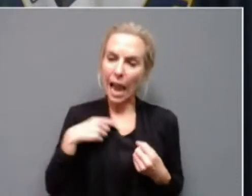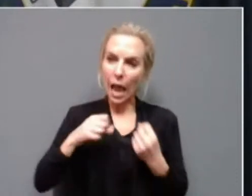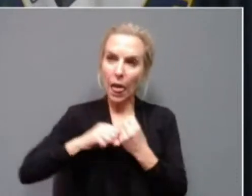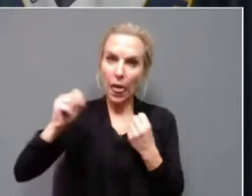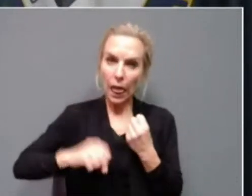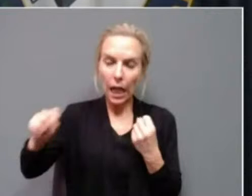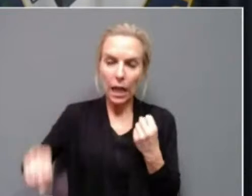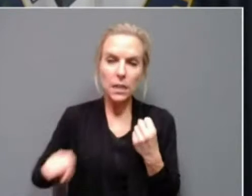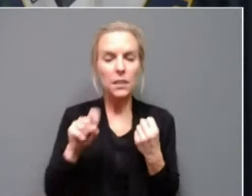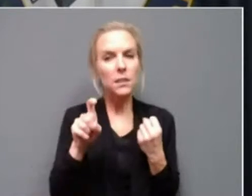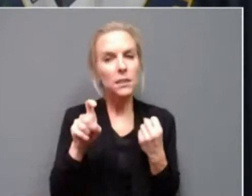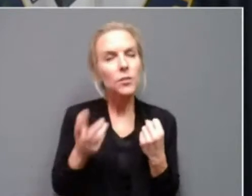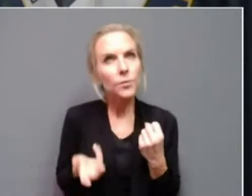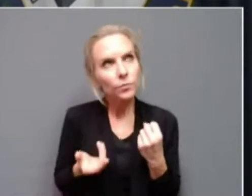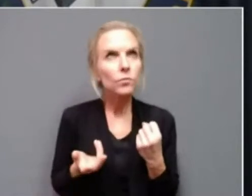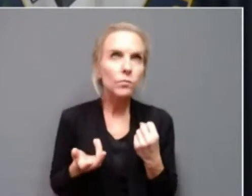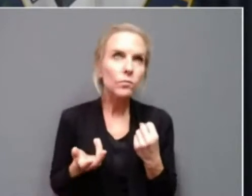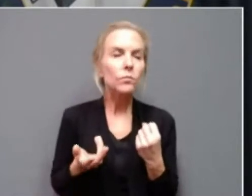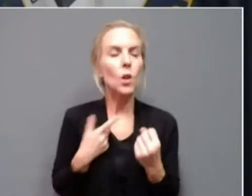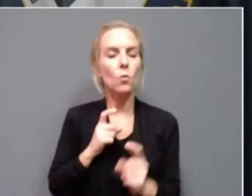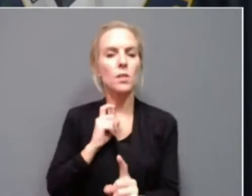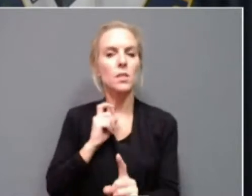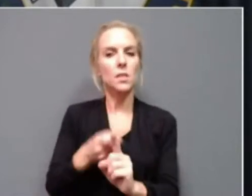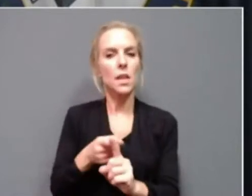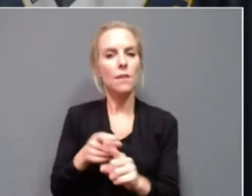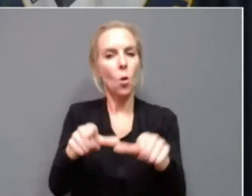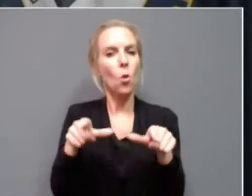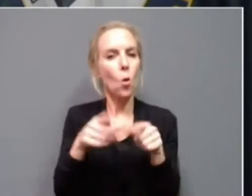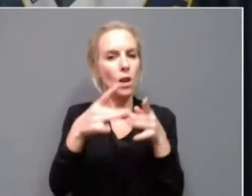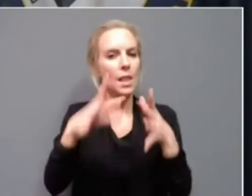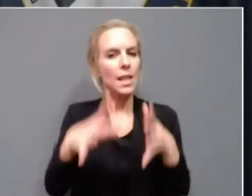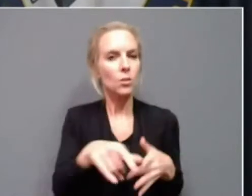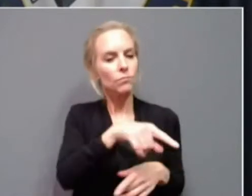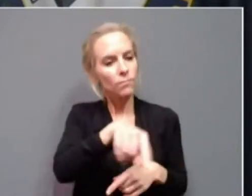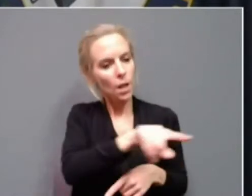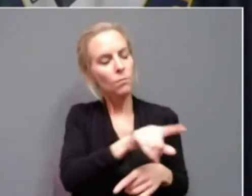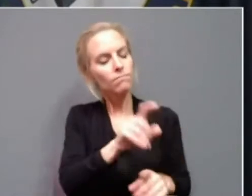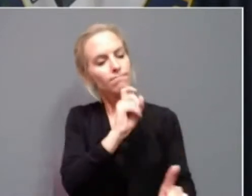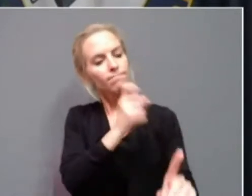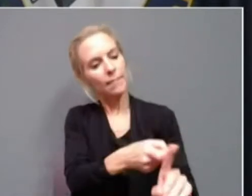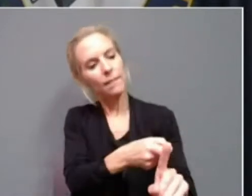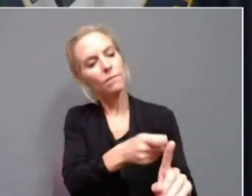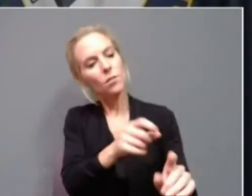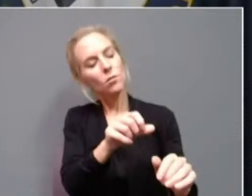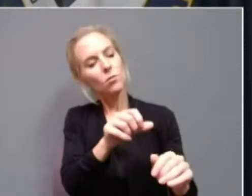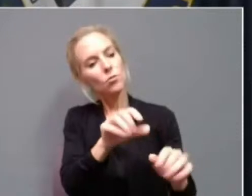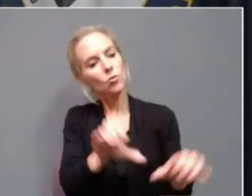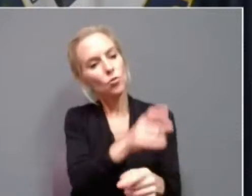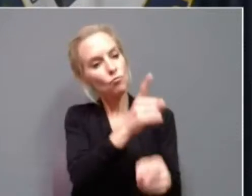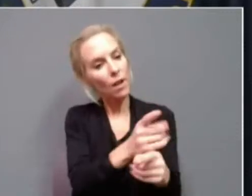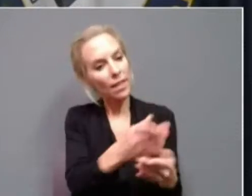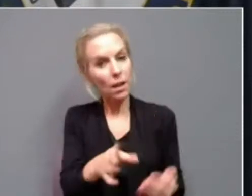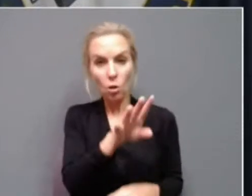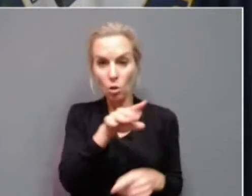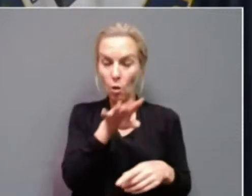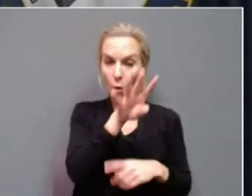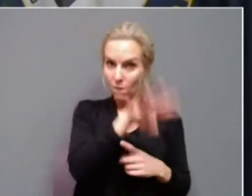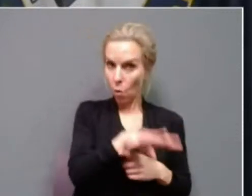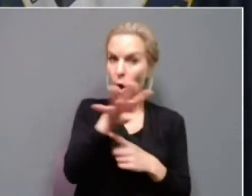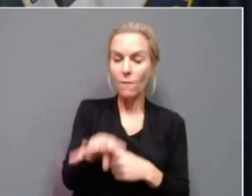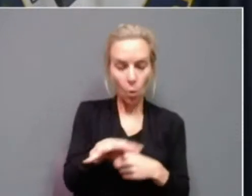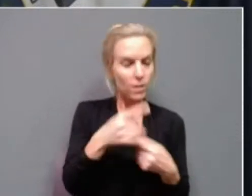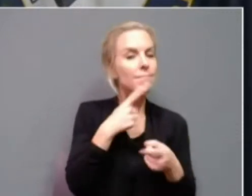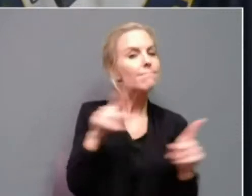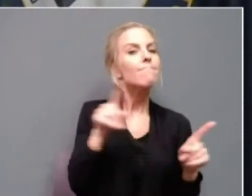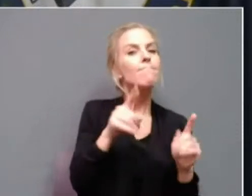I wanted to give local leaders the chance to do the right thing. More than 44 of them did during that period. We also saw every